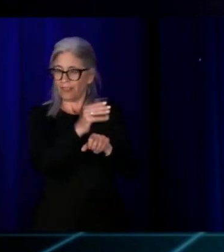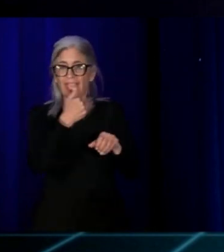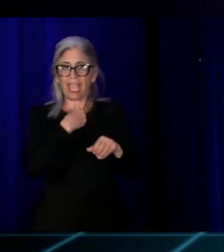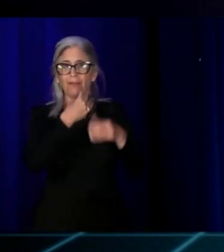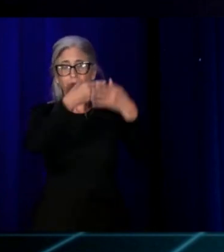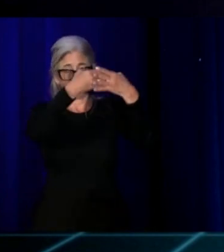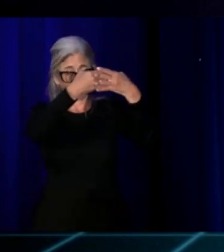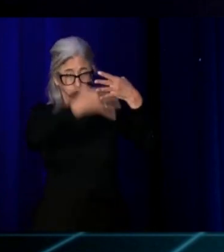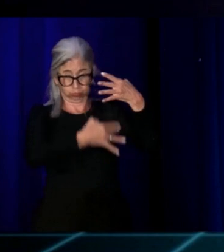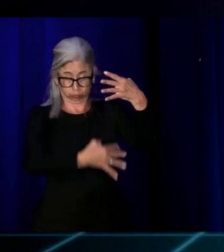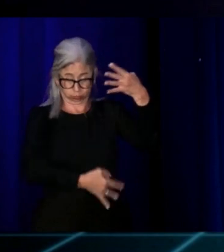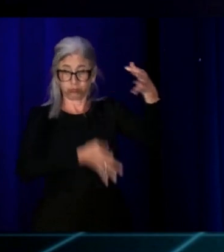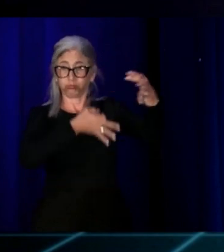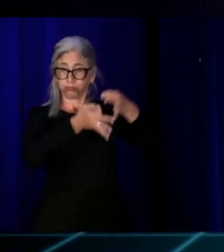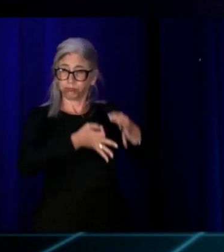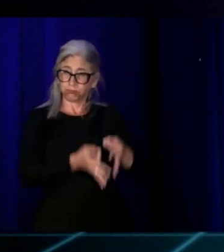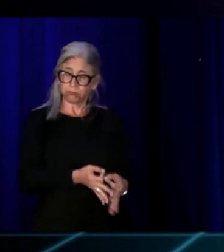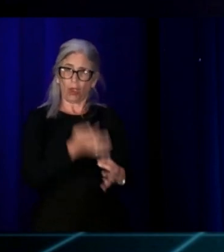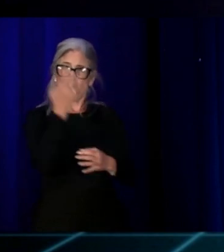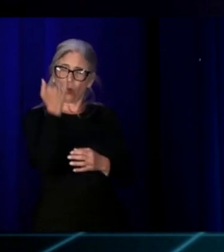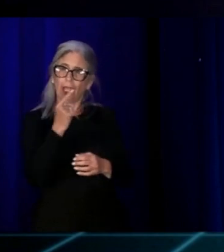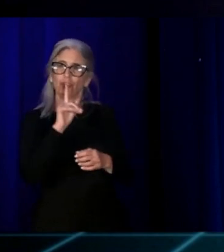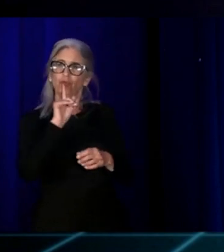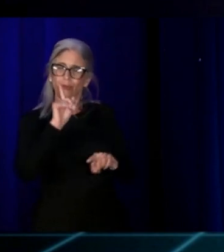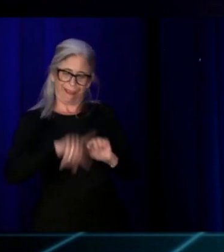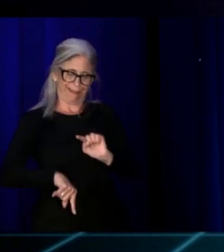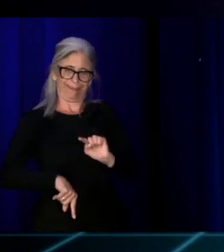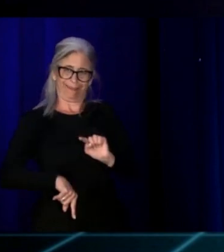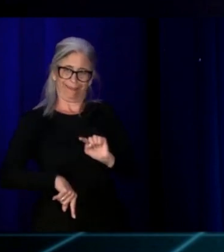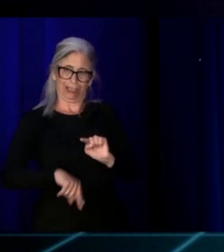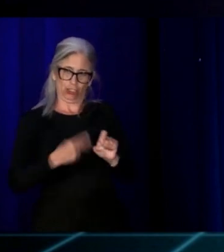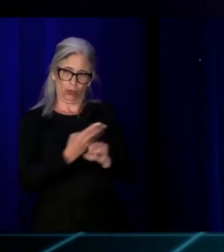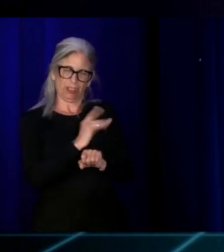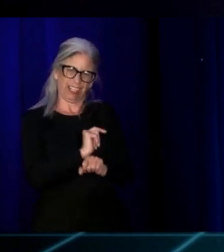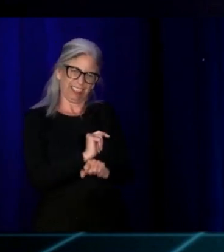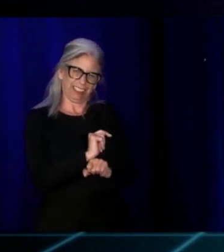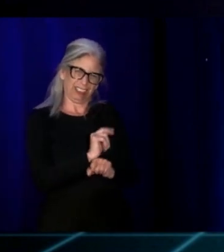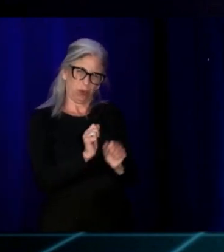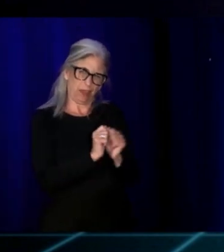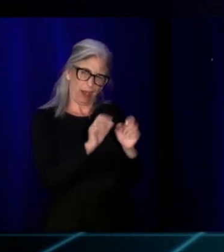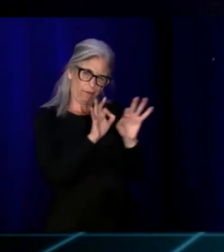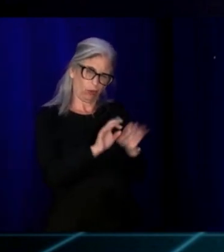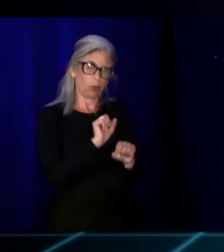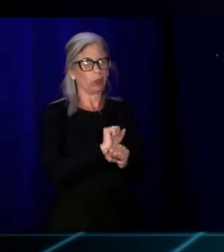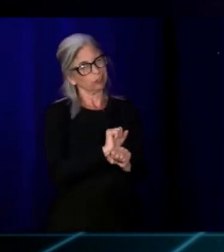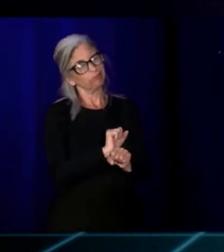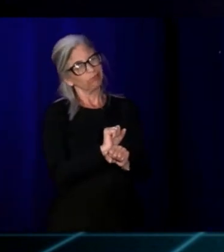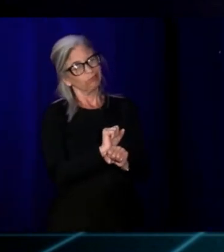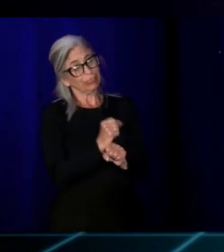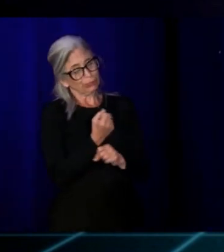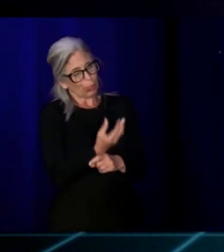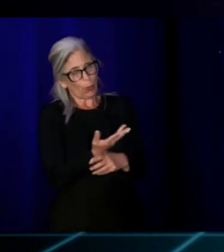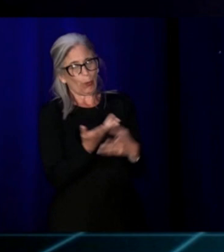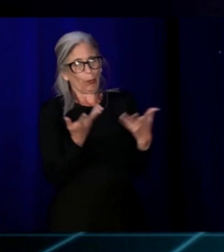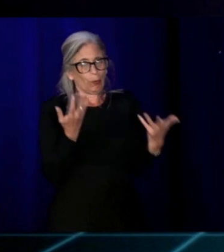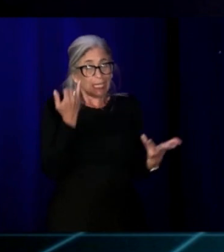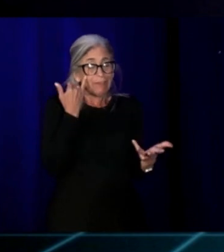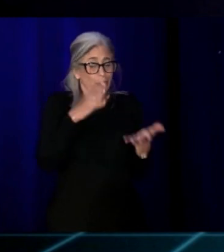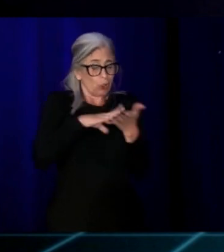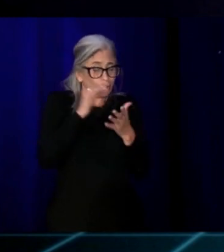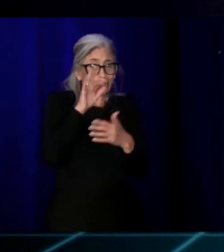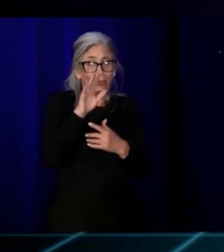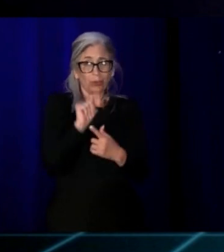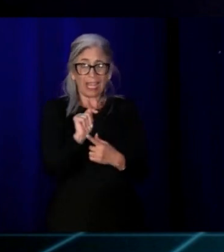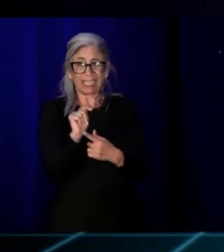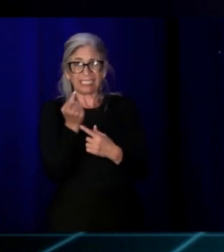long explanation about like why you really can't use it without a framework. So I guess if you're learning React, it's